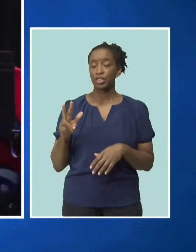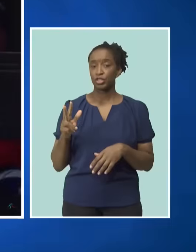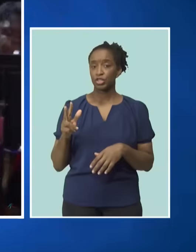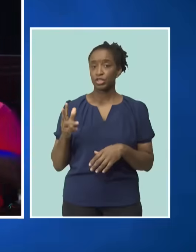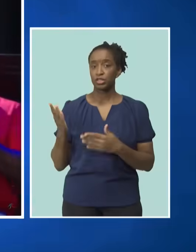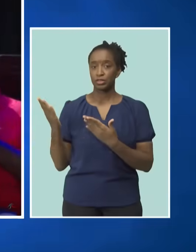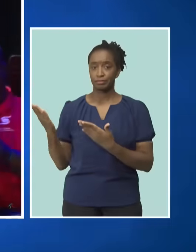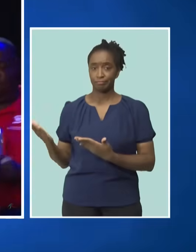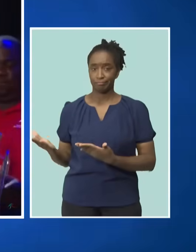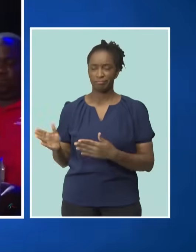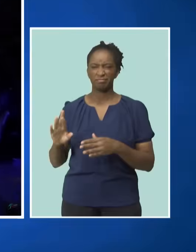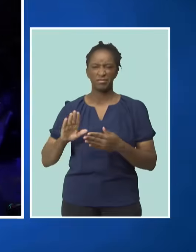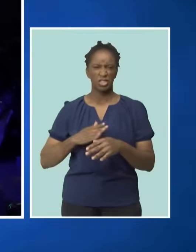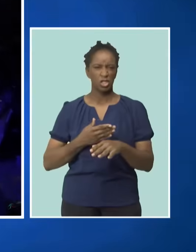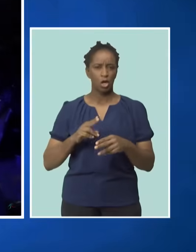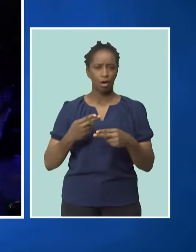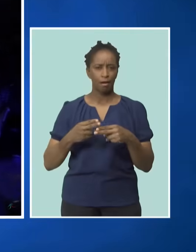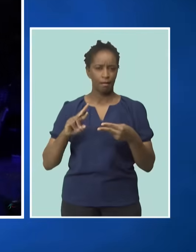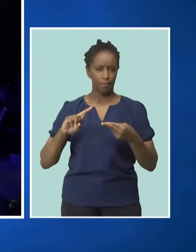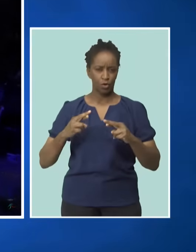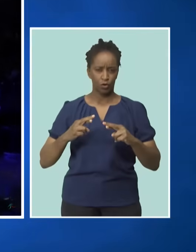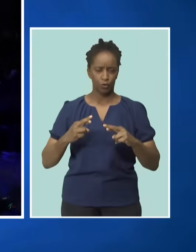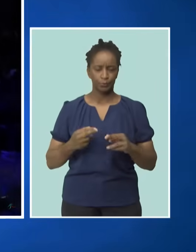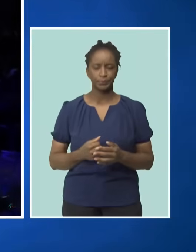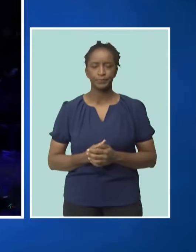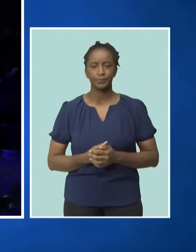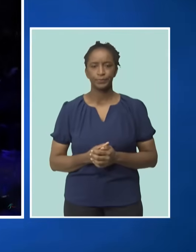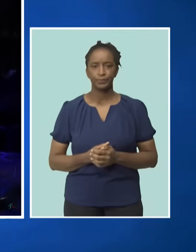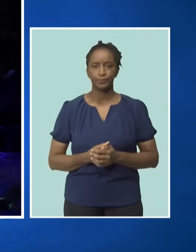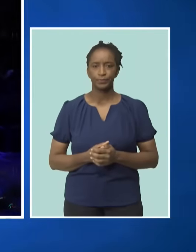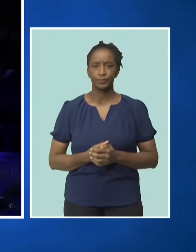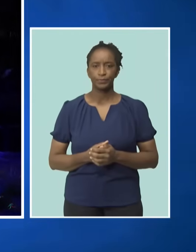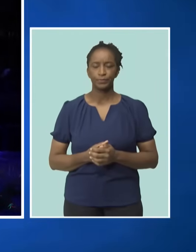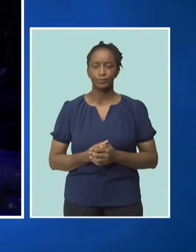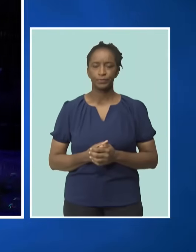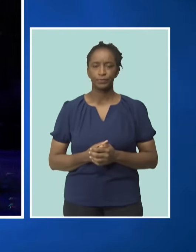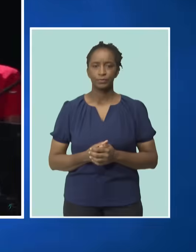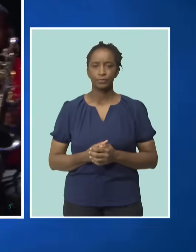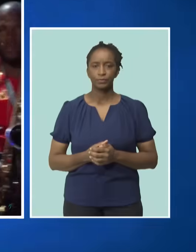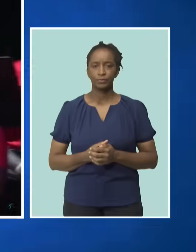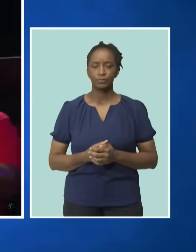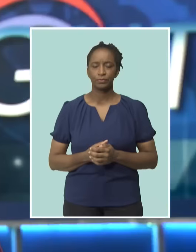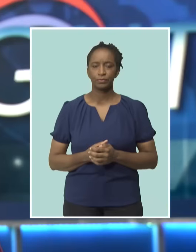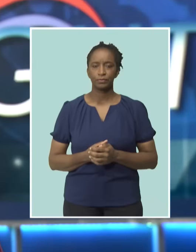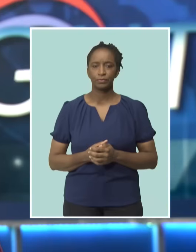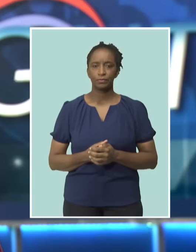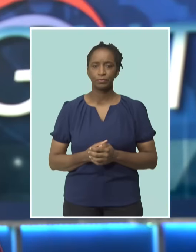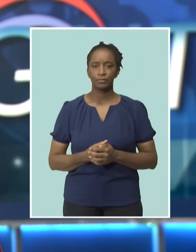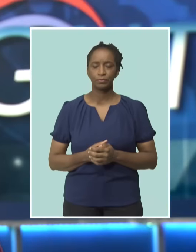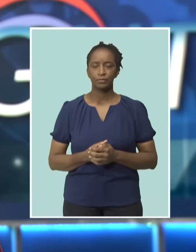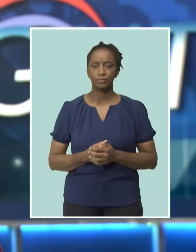her song Hurt was third. Anesta Henry, CBC News.